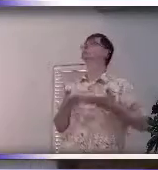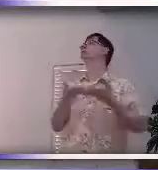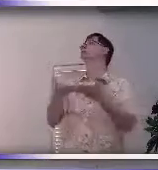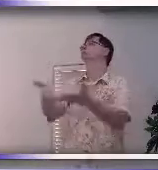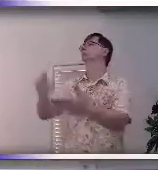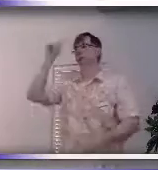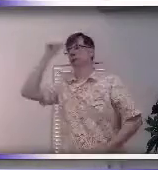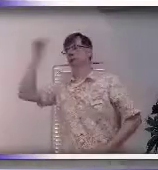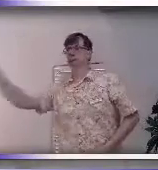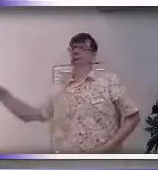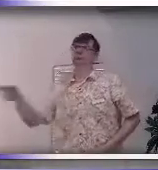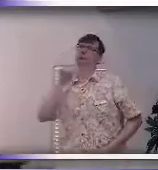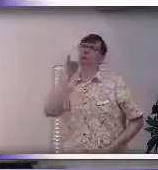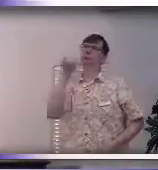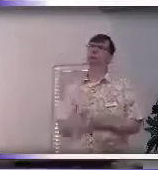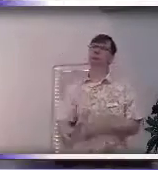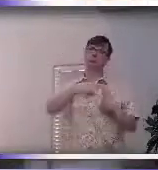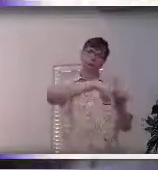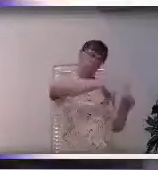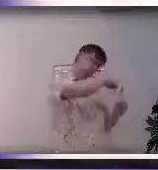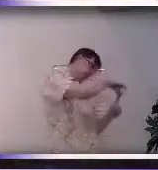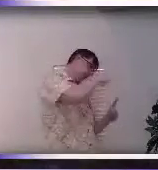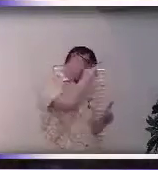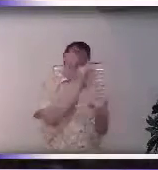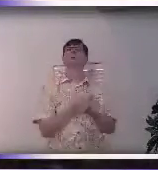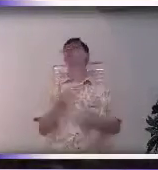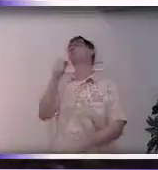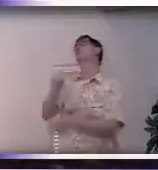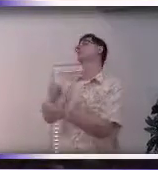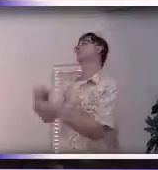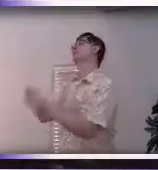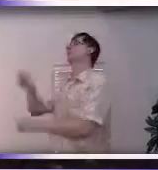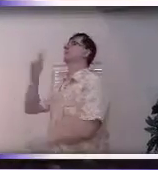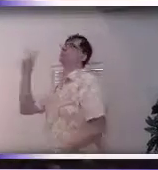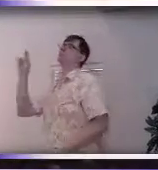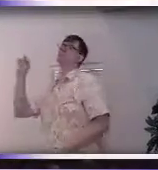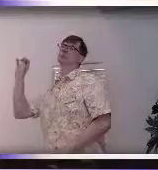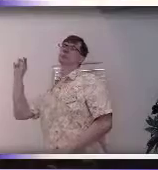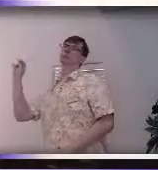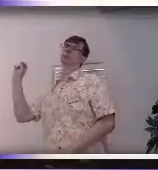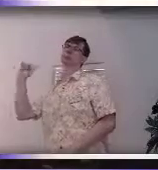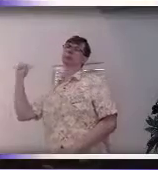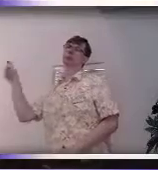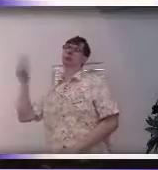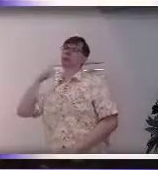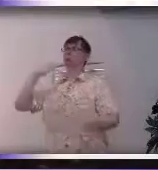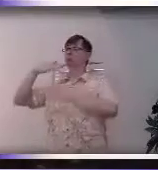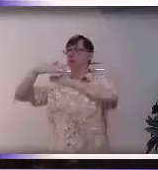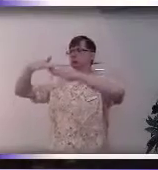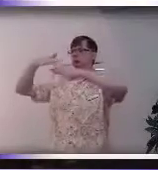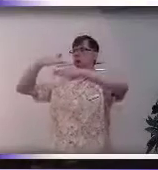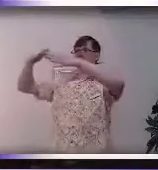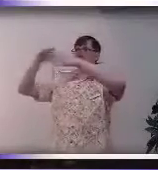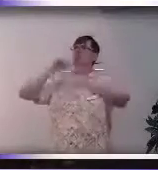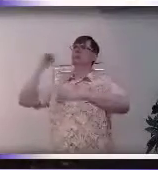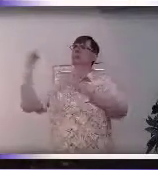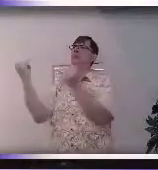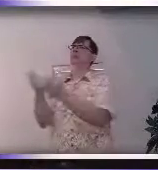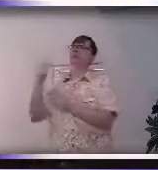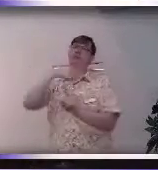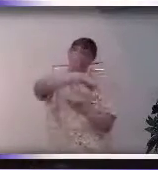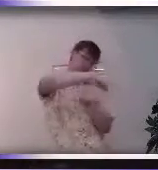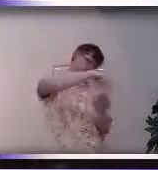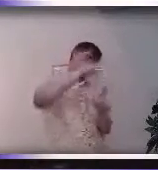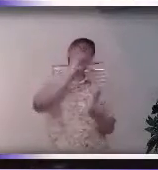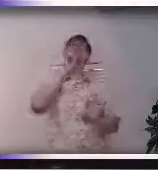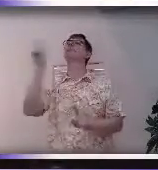when Ernest Holmes came up with this symbol, he was working for the city of Ventura. If you take the two horizontal bars out, that's the symbol for the